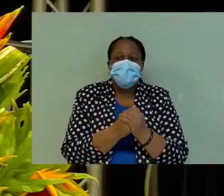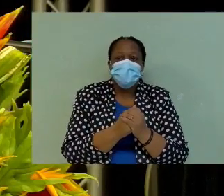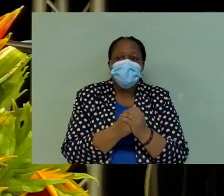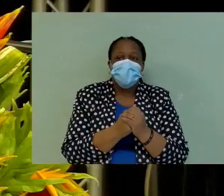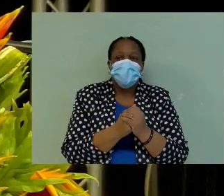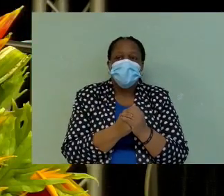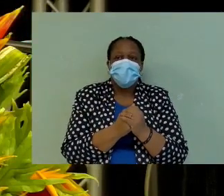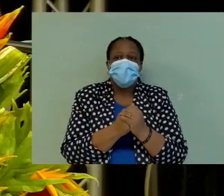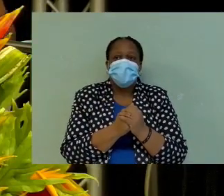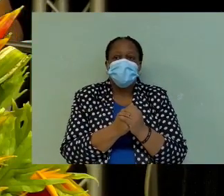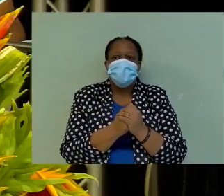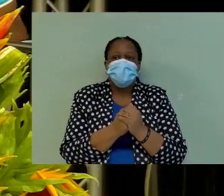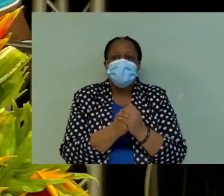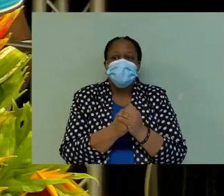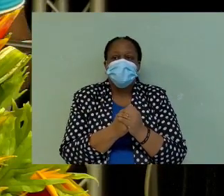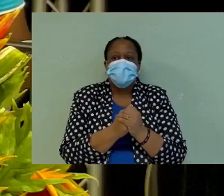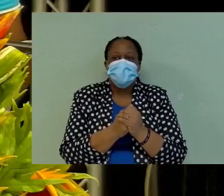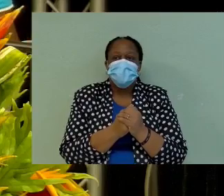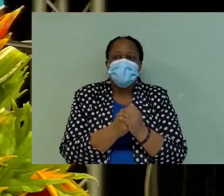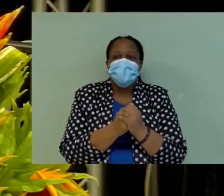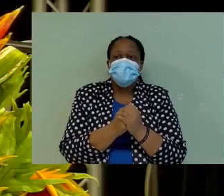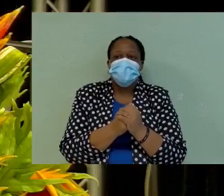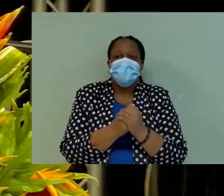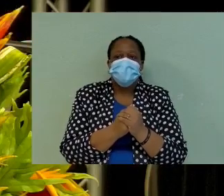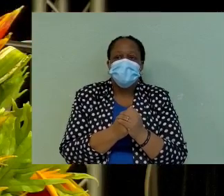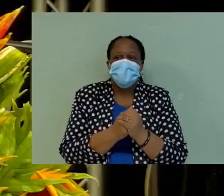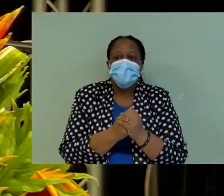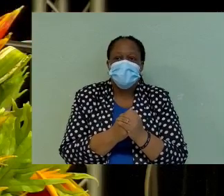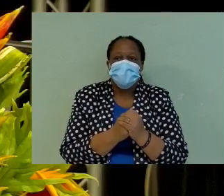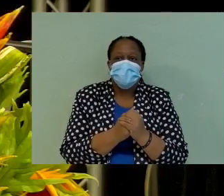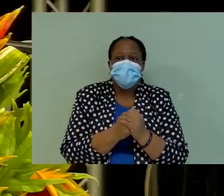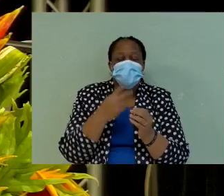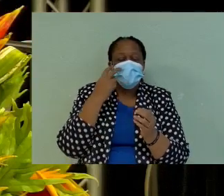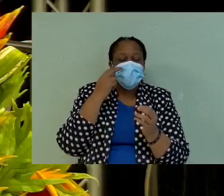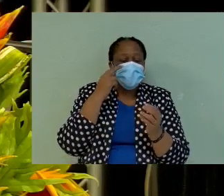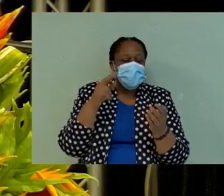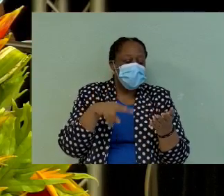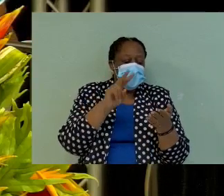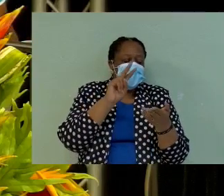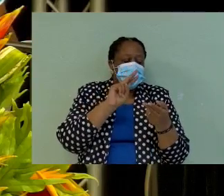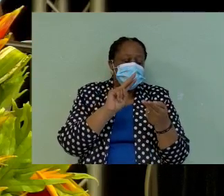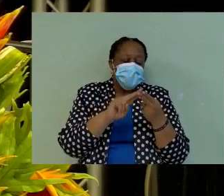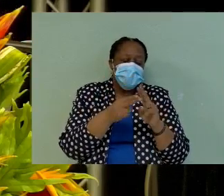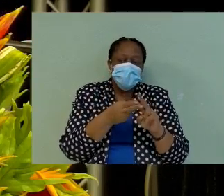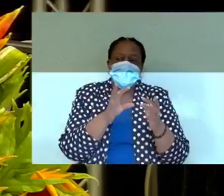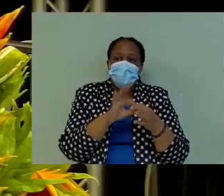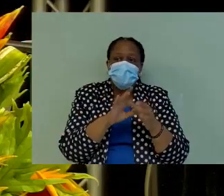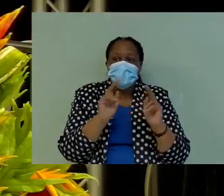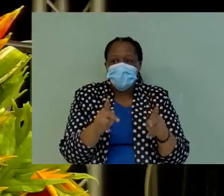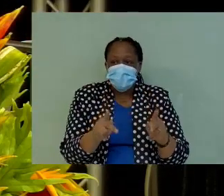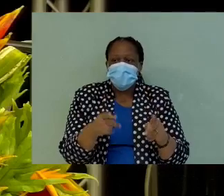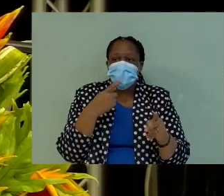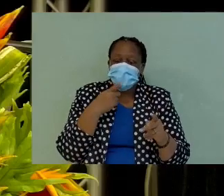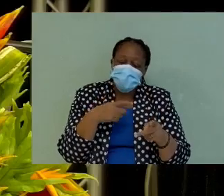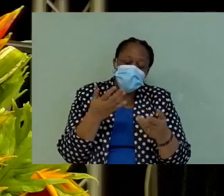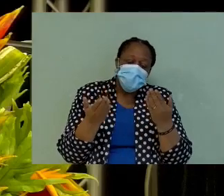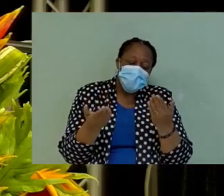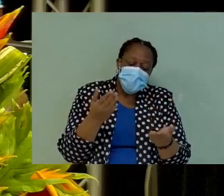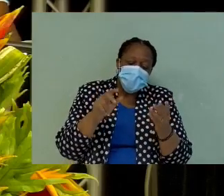As was indicated, my name is Carlton Phipps. I'm the Director of Statistics in the Ministry of Sustainable